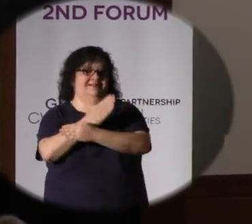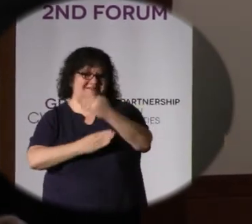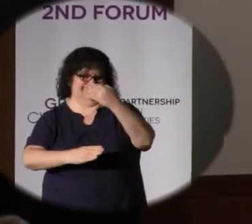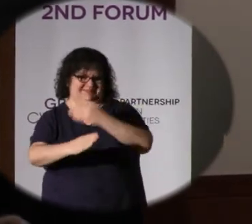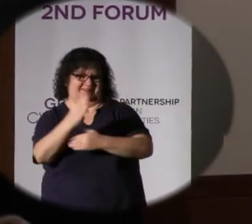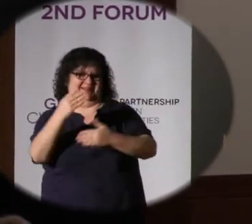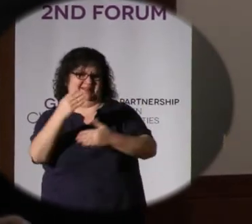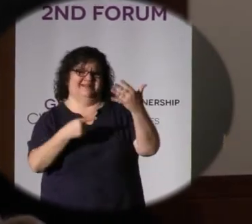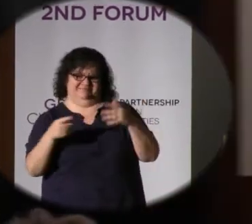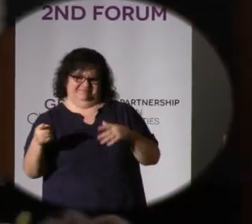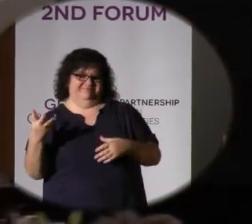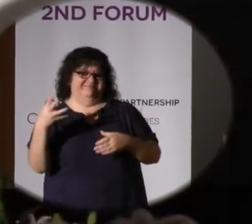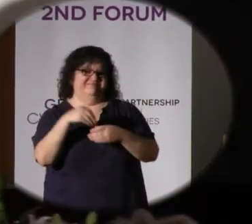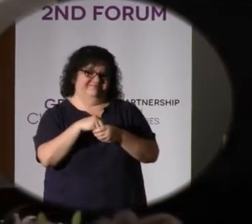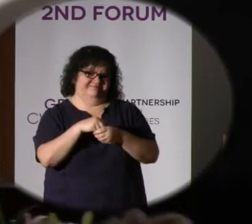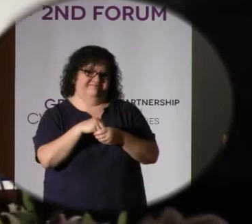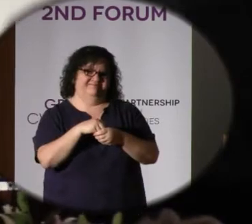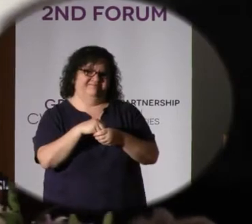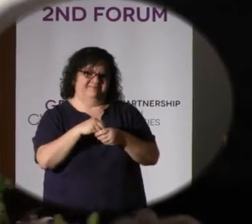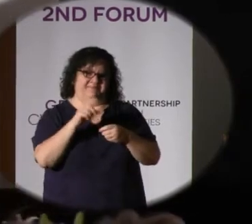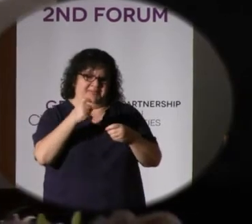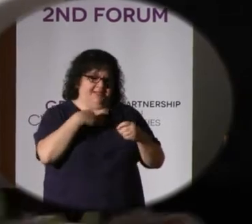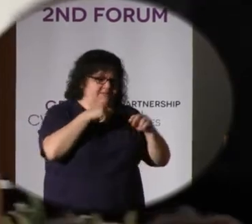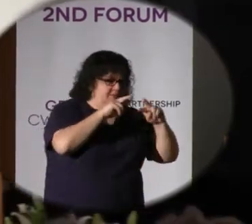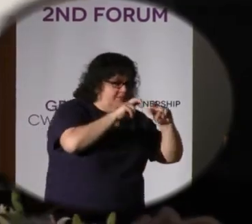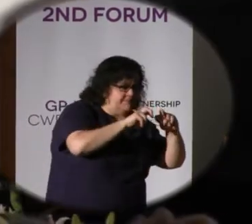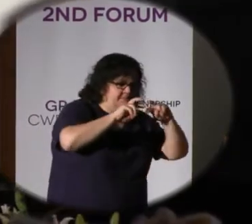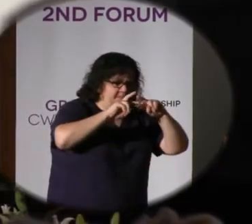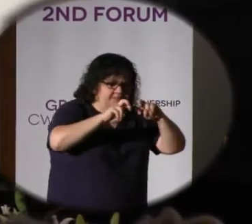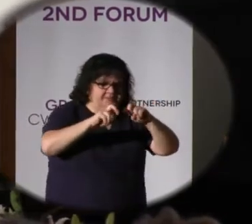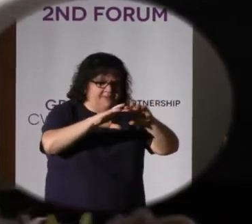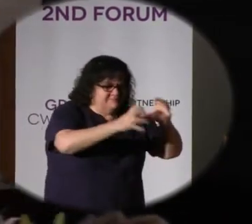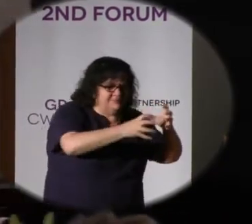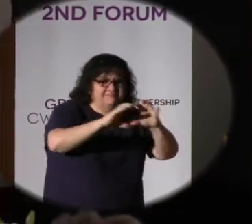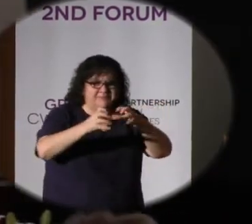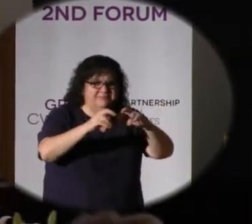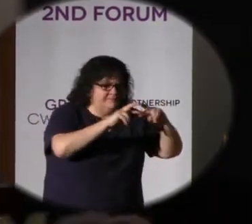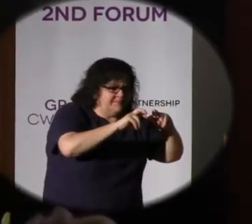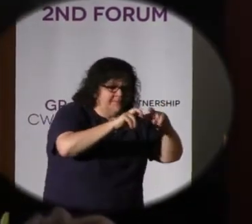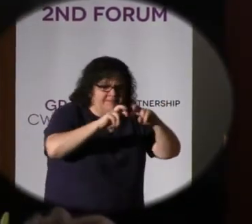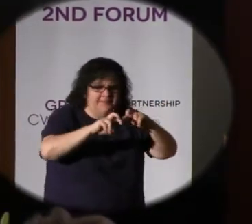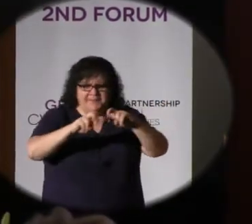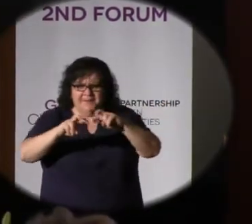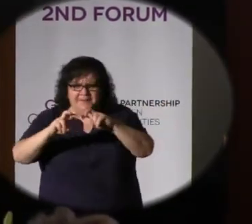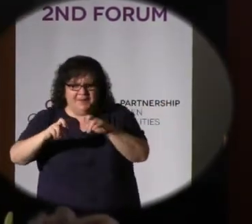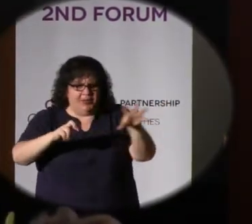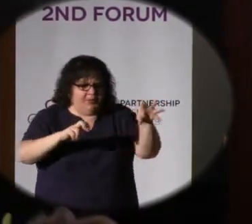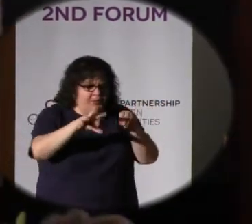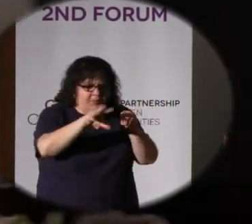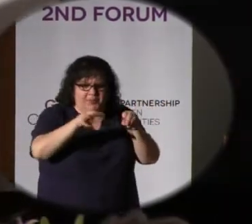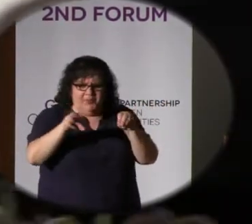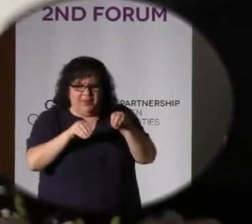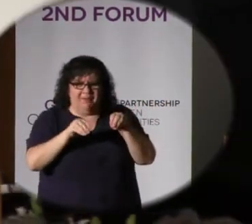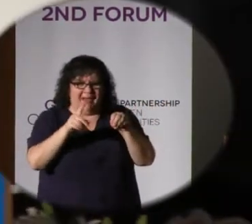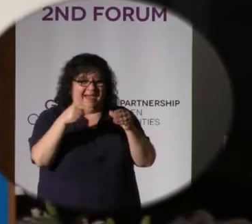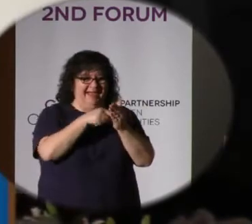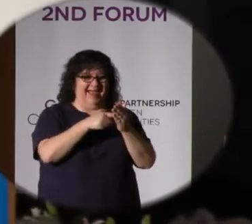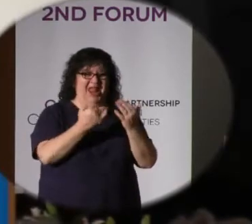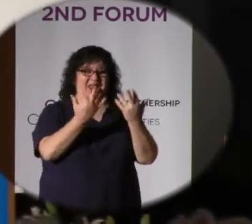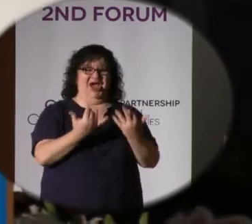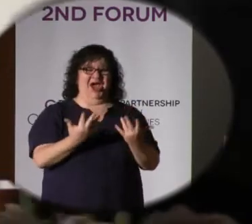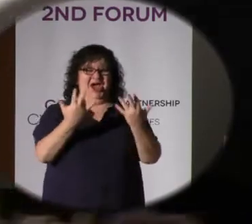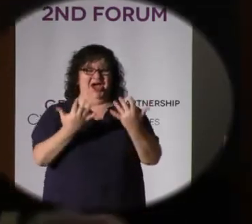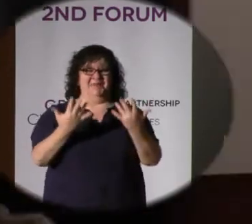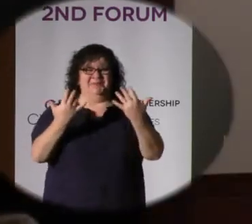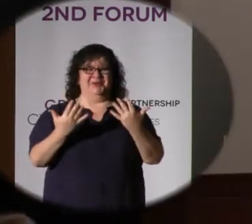targets should be complemented by extensive qualitative input and feedback on progress and performance